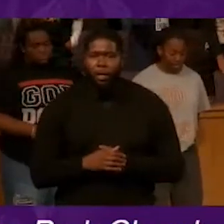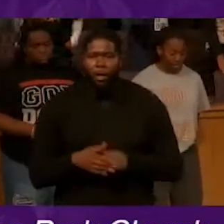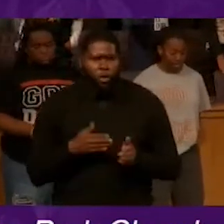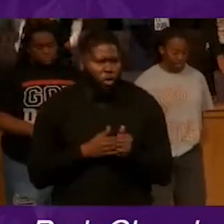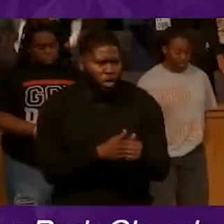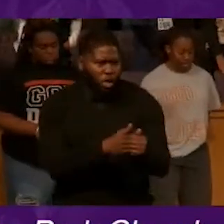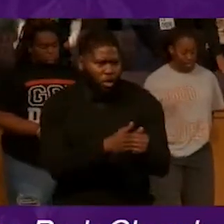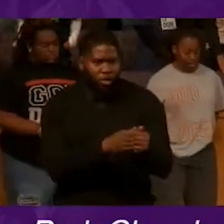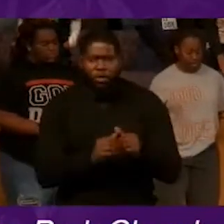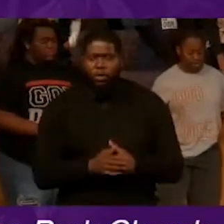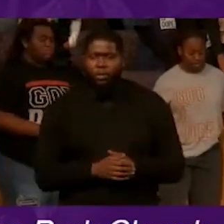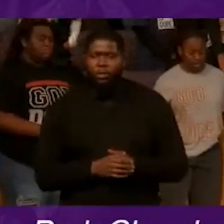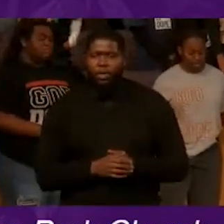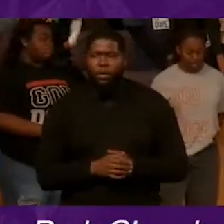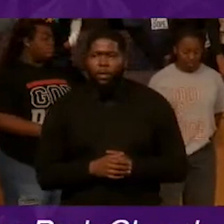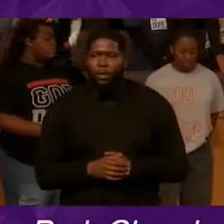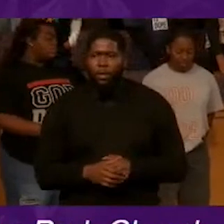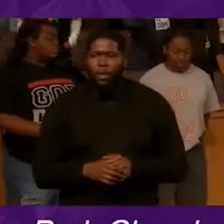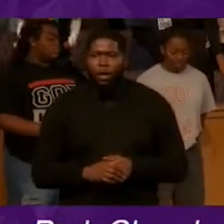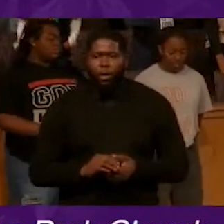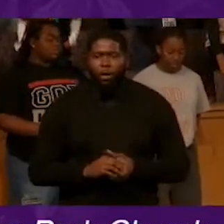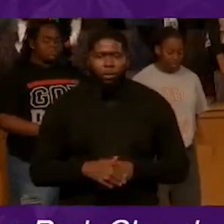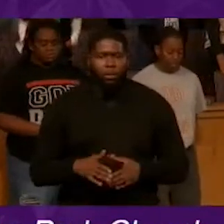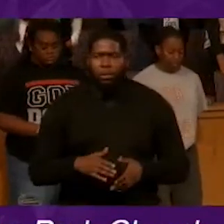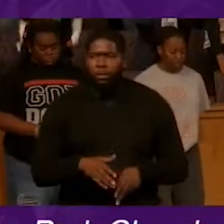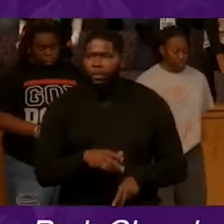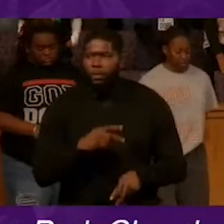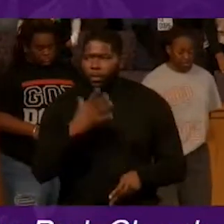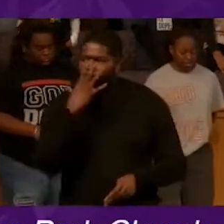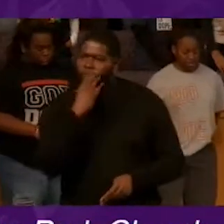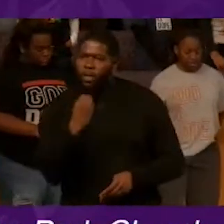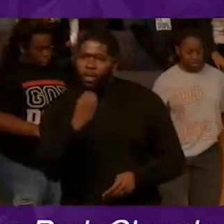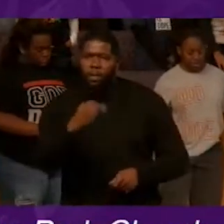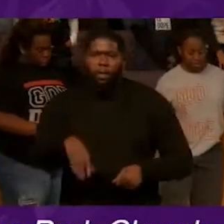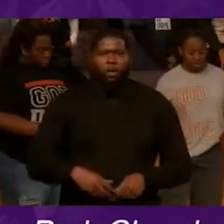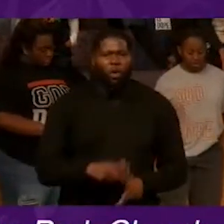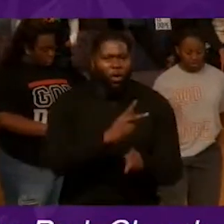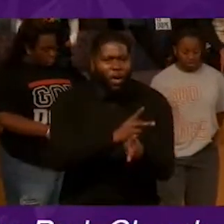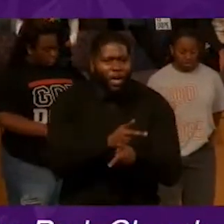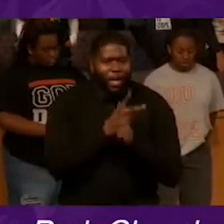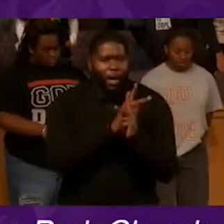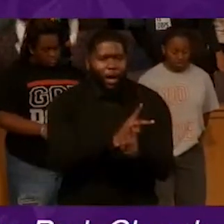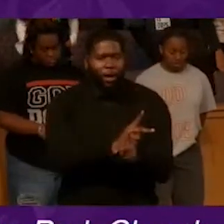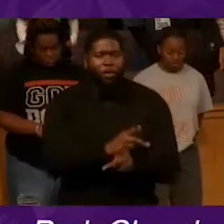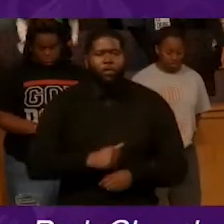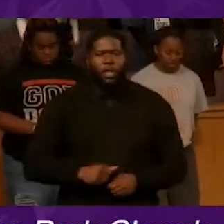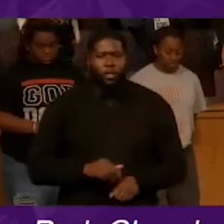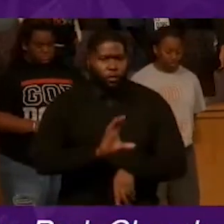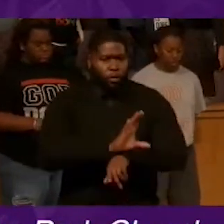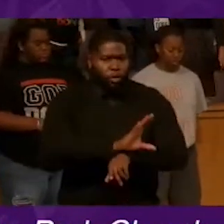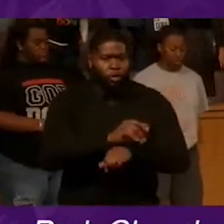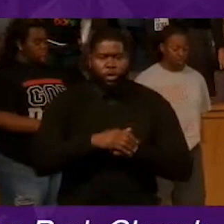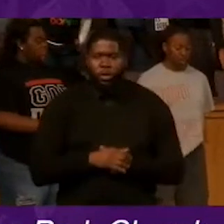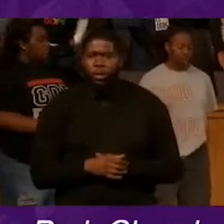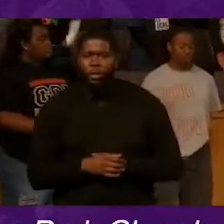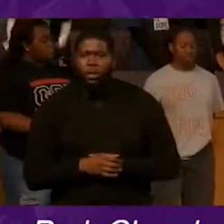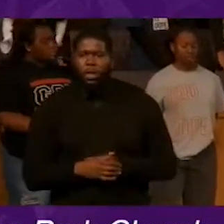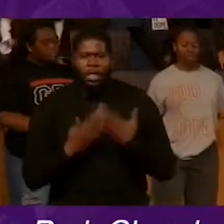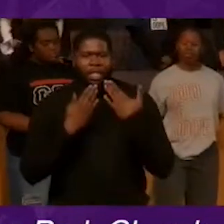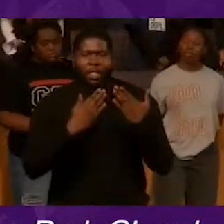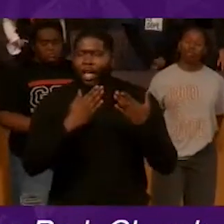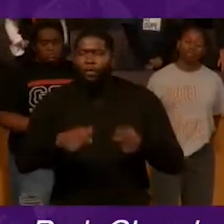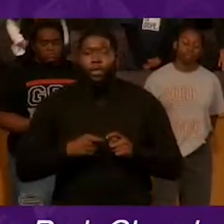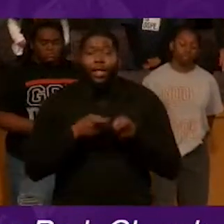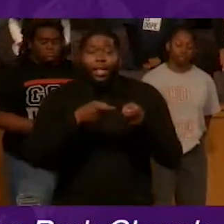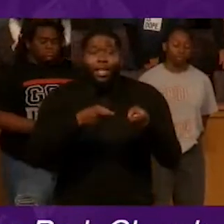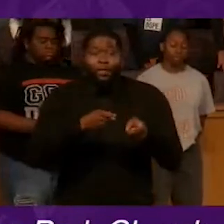leadership. We thank you, God, for her compassion. We thank you, God, for her care that she has for this congregation. Thank you, God, for the gift